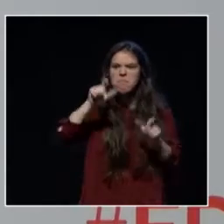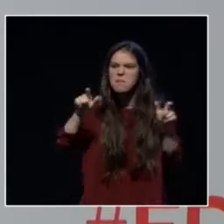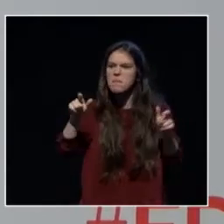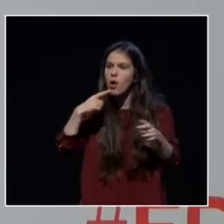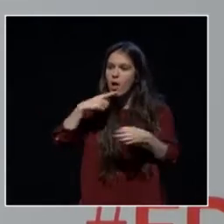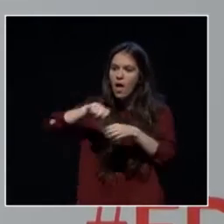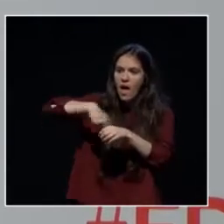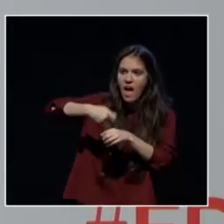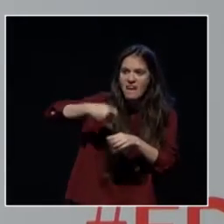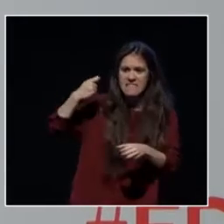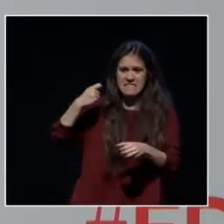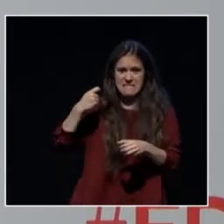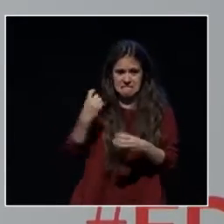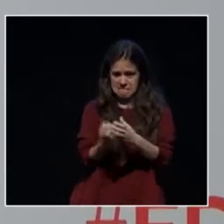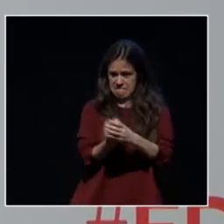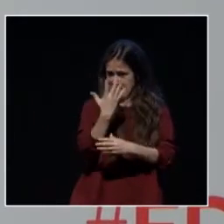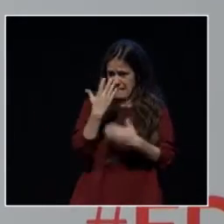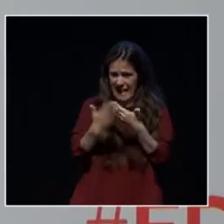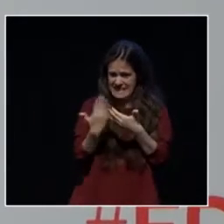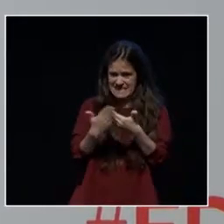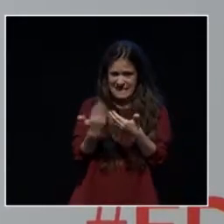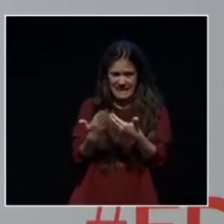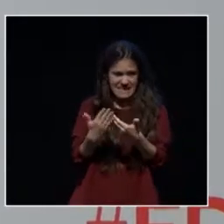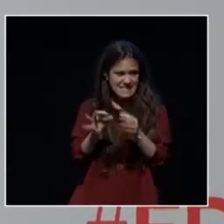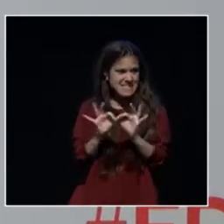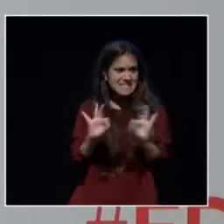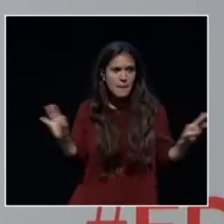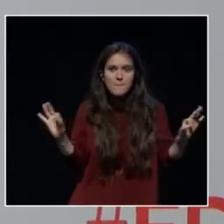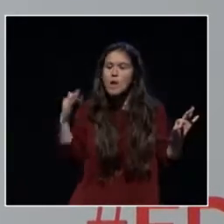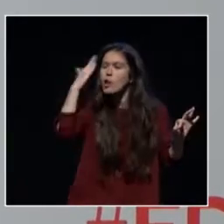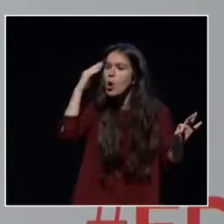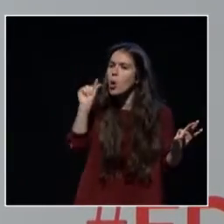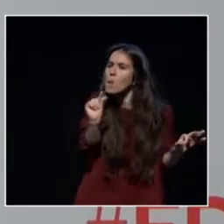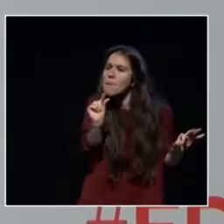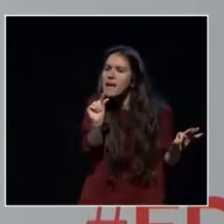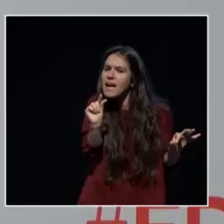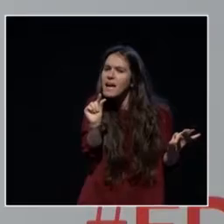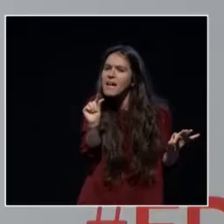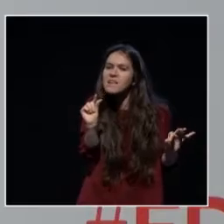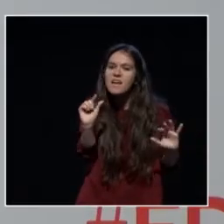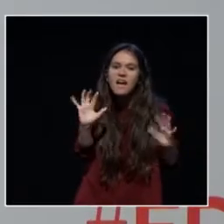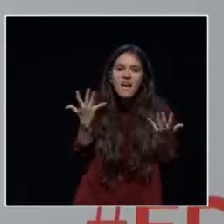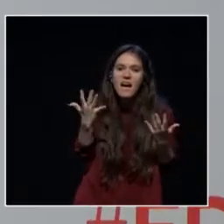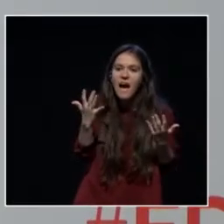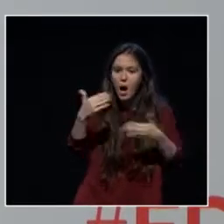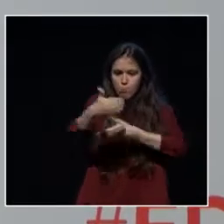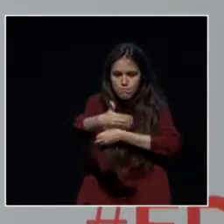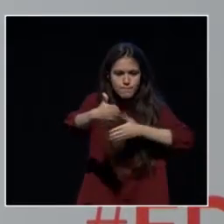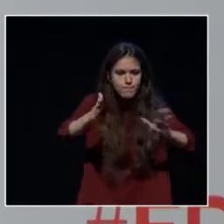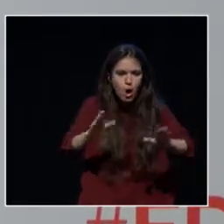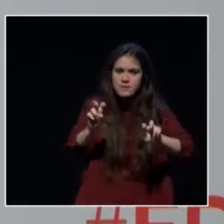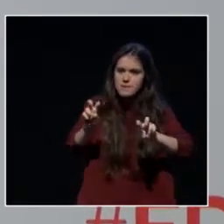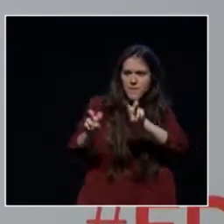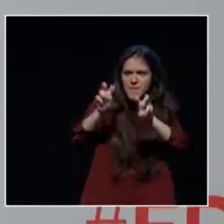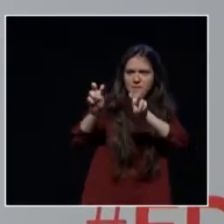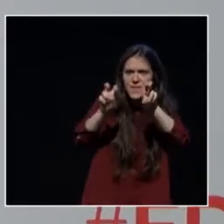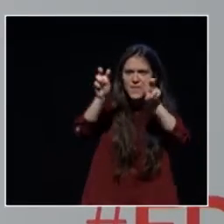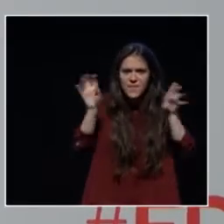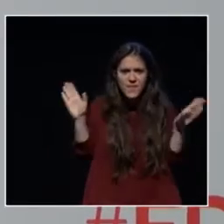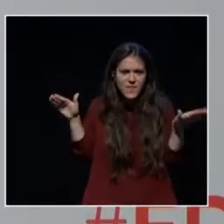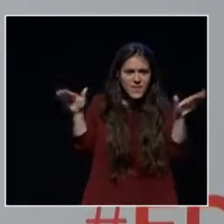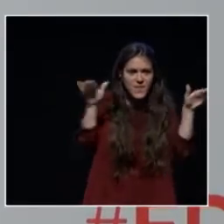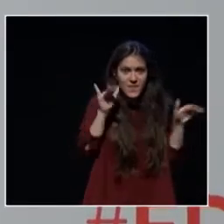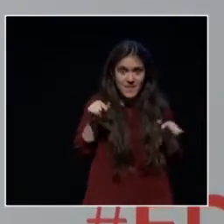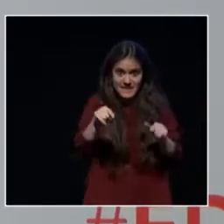Honey growing is a very simple thing. All you have to do, know a little bit of how to maintain that boxes. And you take the box, we give him the